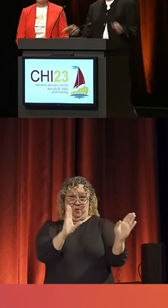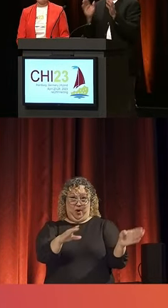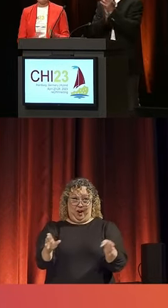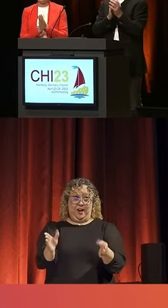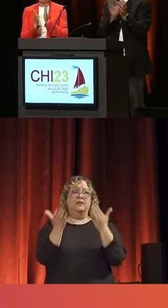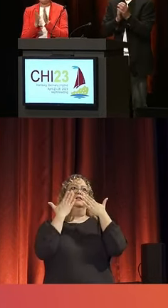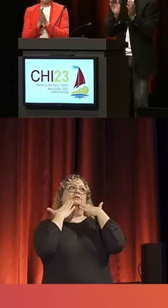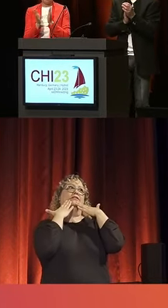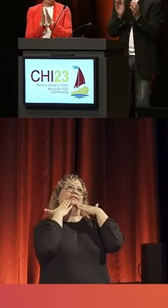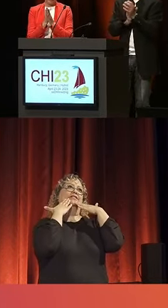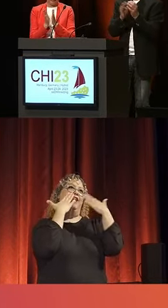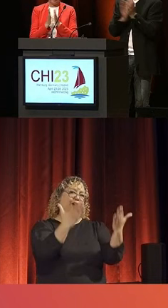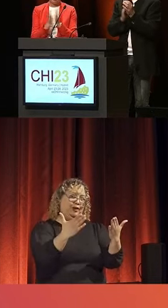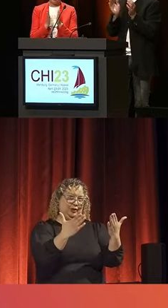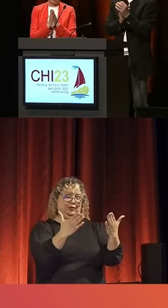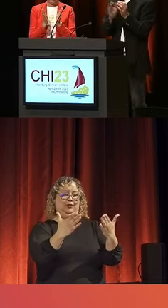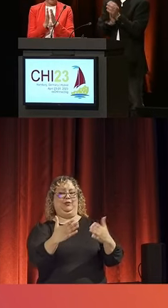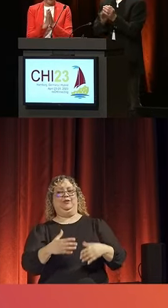it happen.